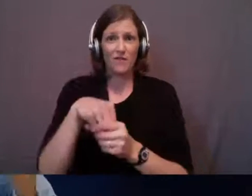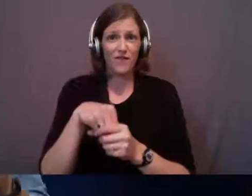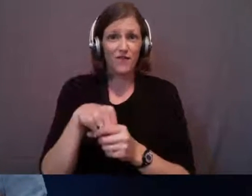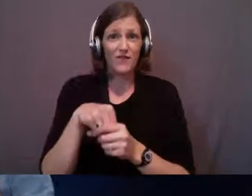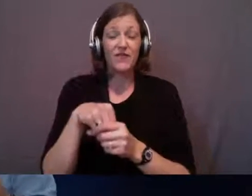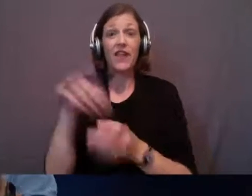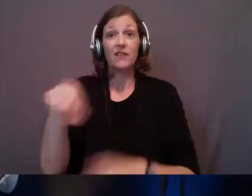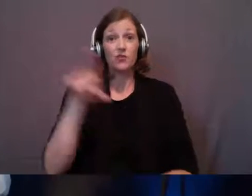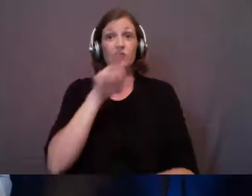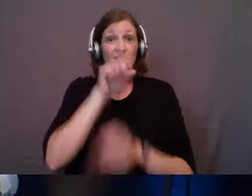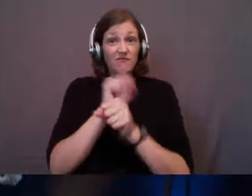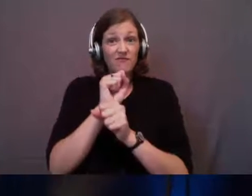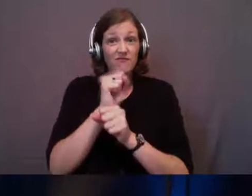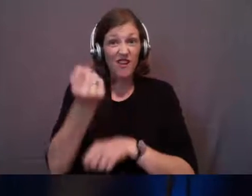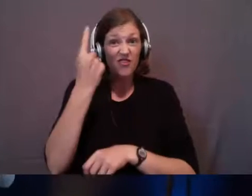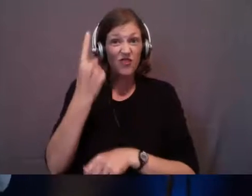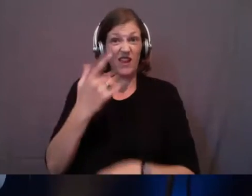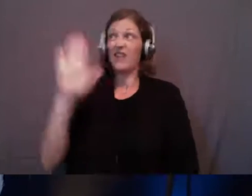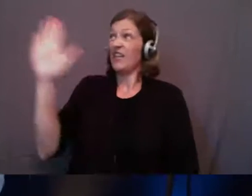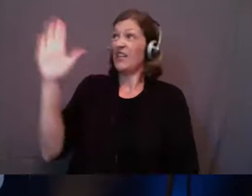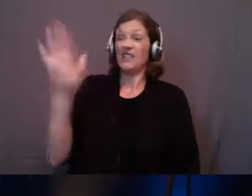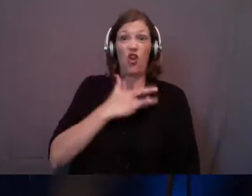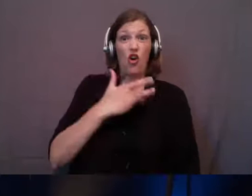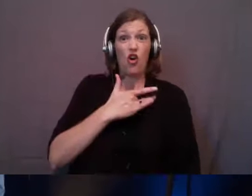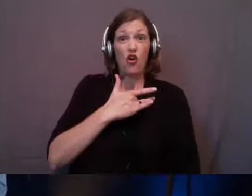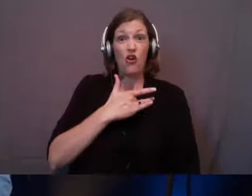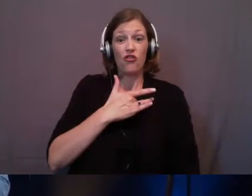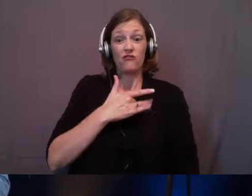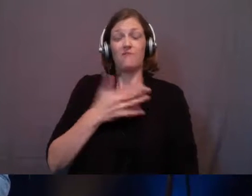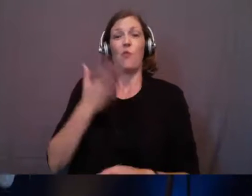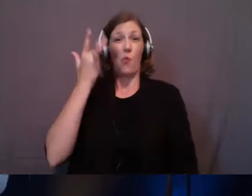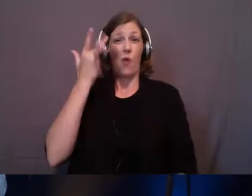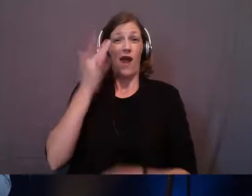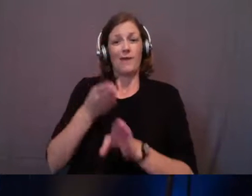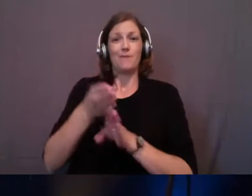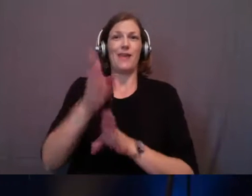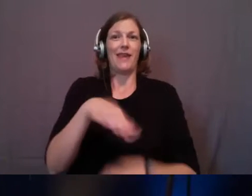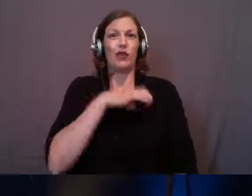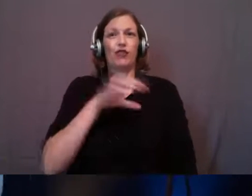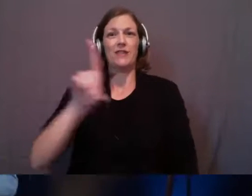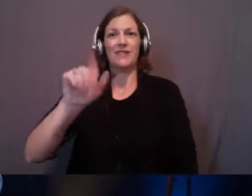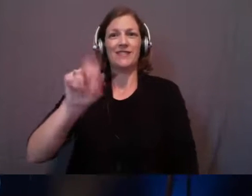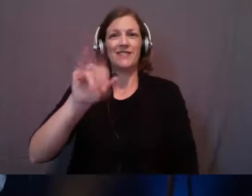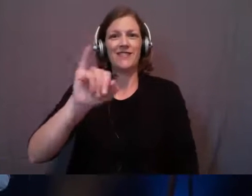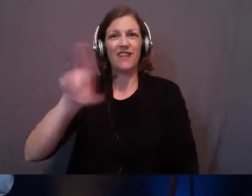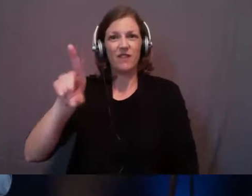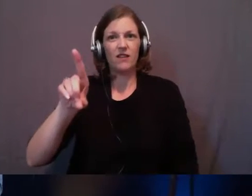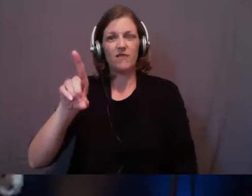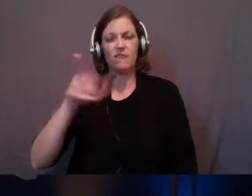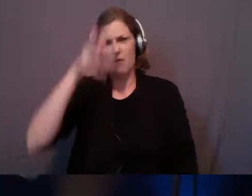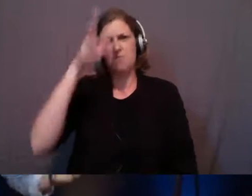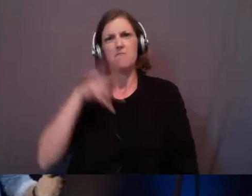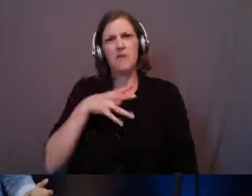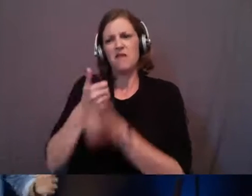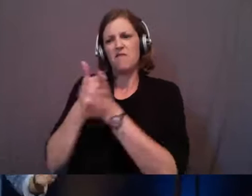get to understand the heart of God, because the main character in this is David, a man after God's own heart. And we get to see the